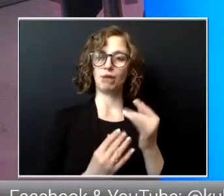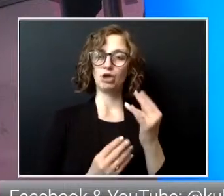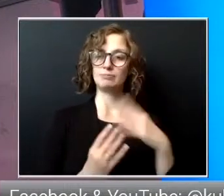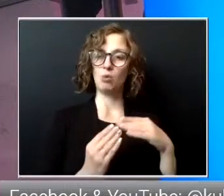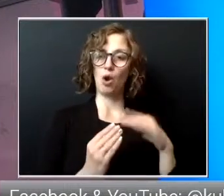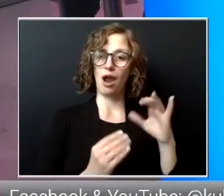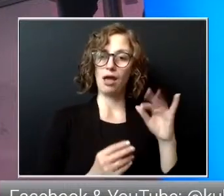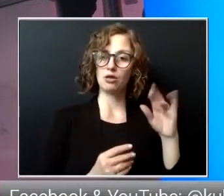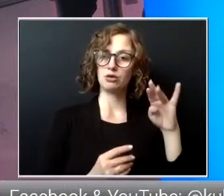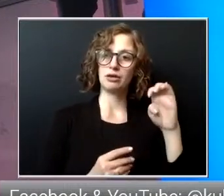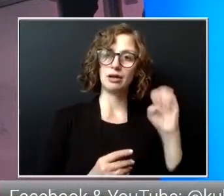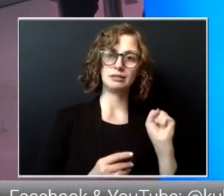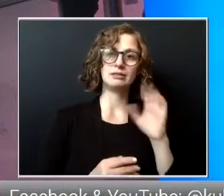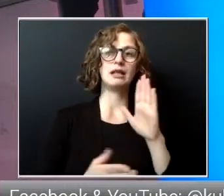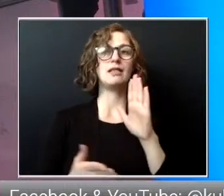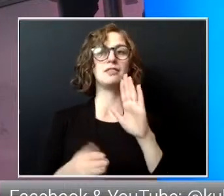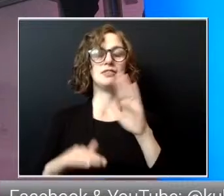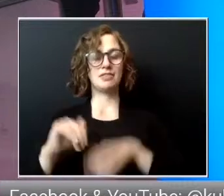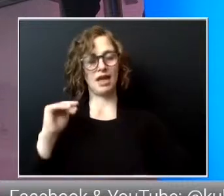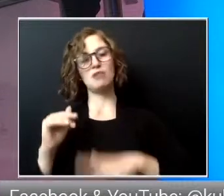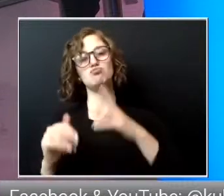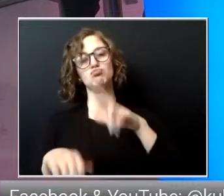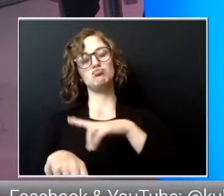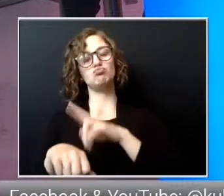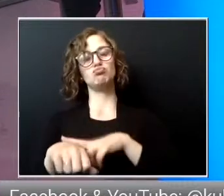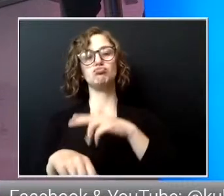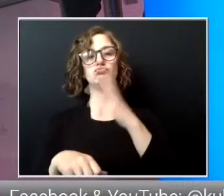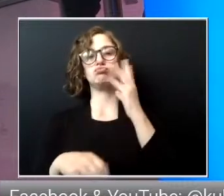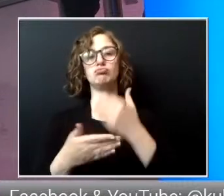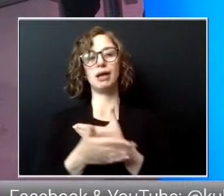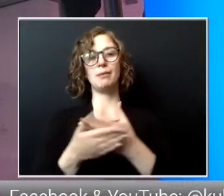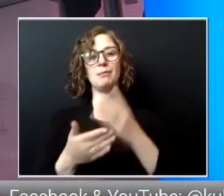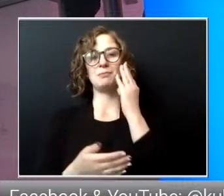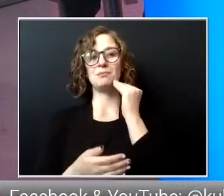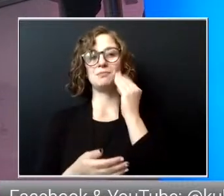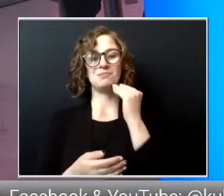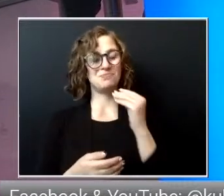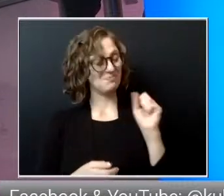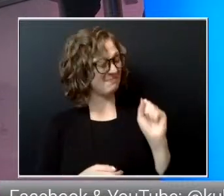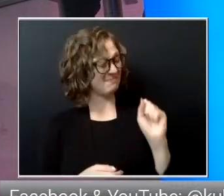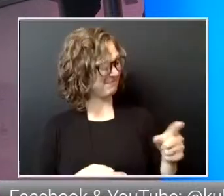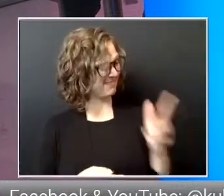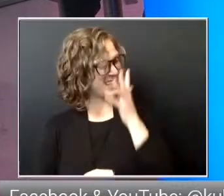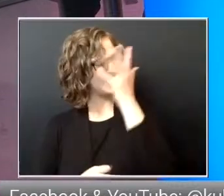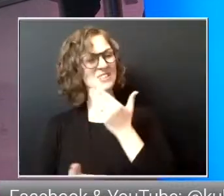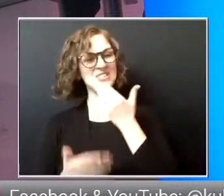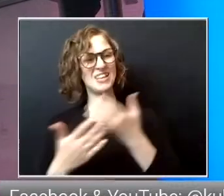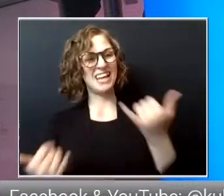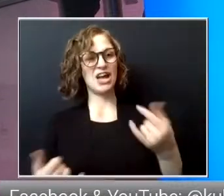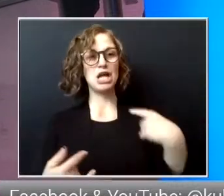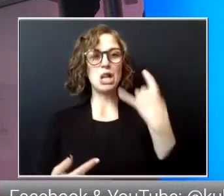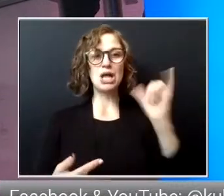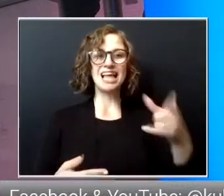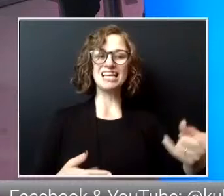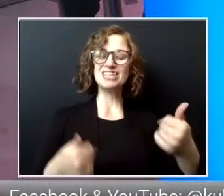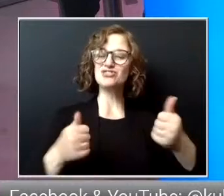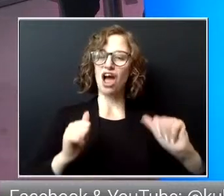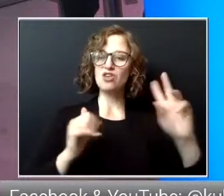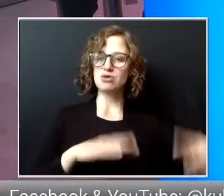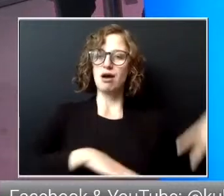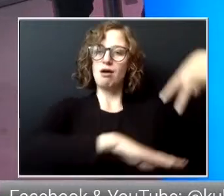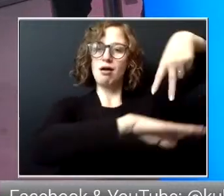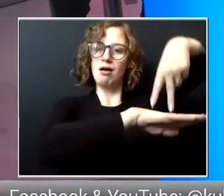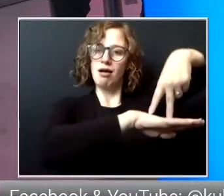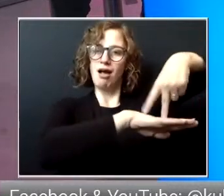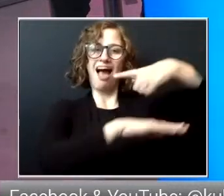as premature as he was. Right. And then, boy, he's in good shape now. Yeah. I think he's trying to stand on the desk. I've noticed Archie